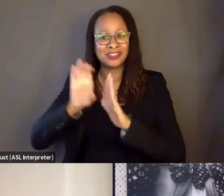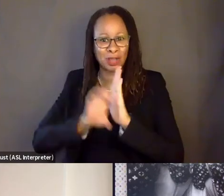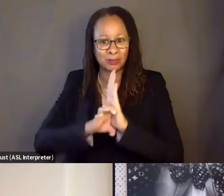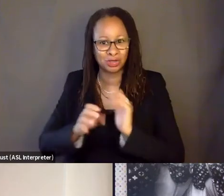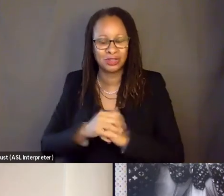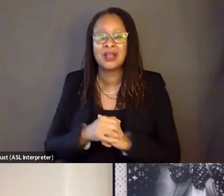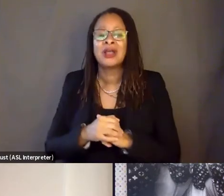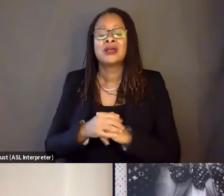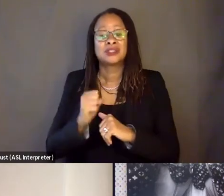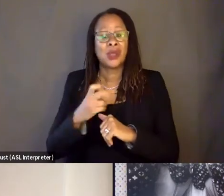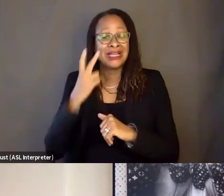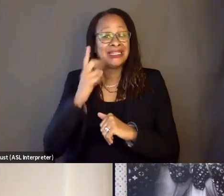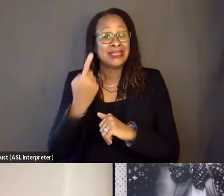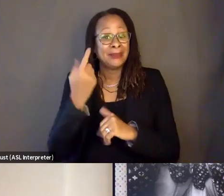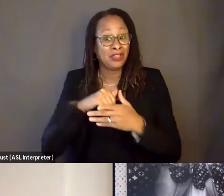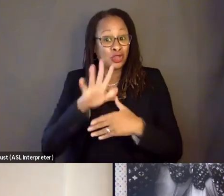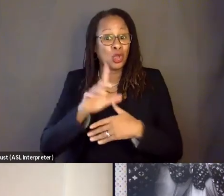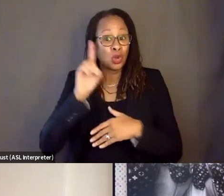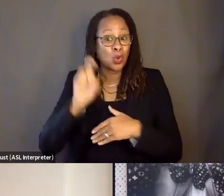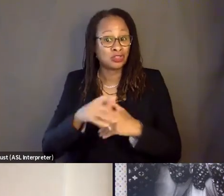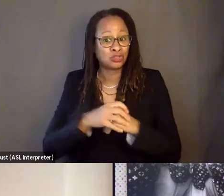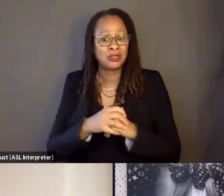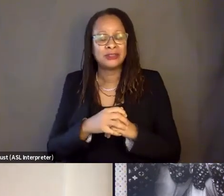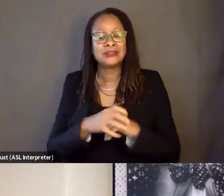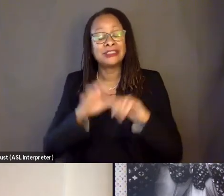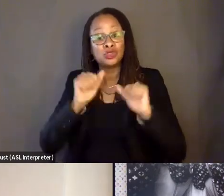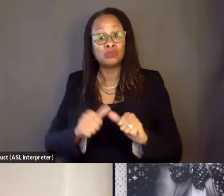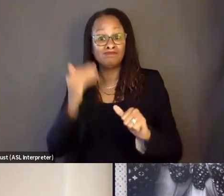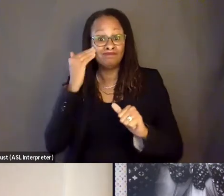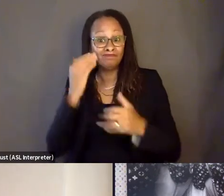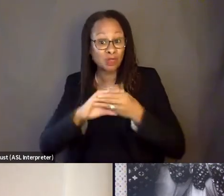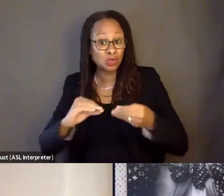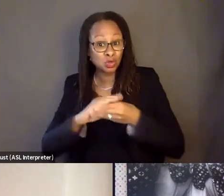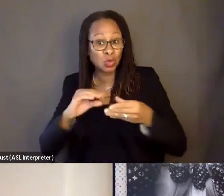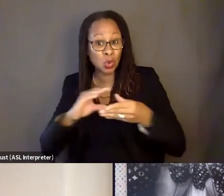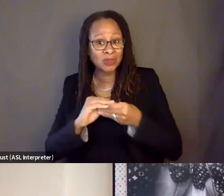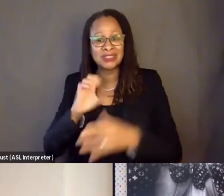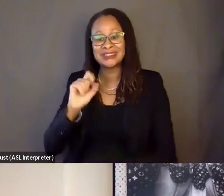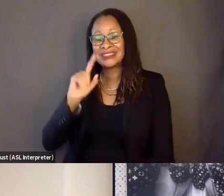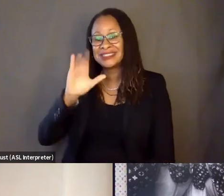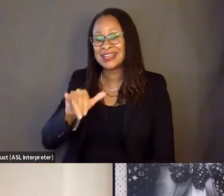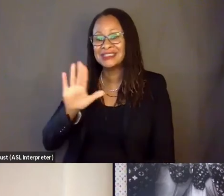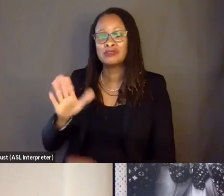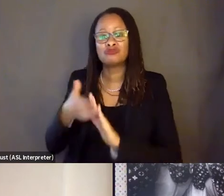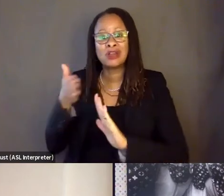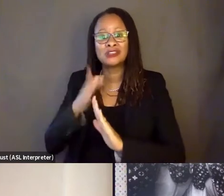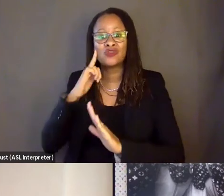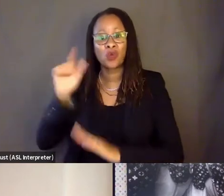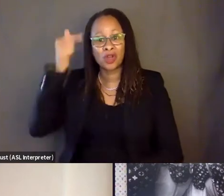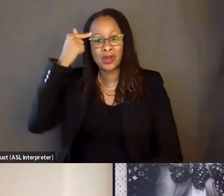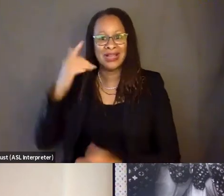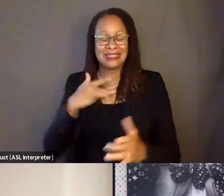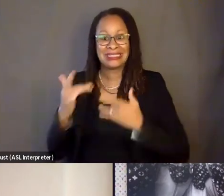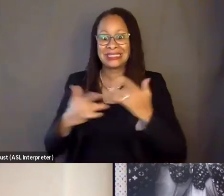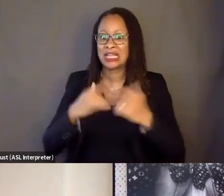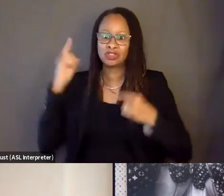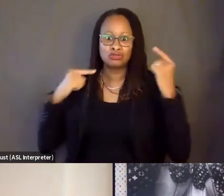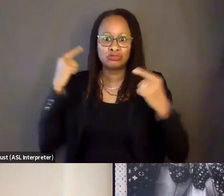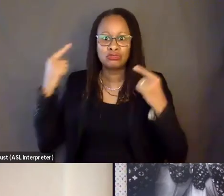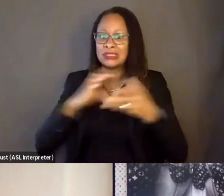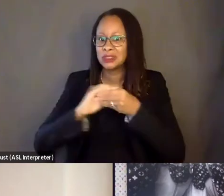your question, which was, you know, you could tell the story, say, of Stacey's race, right, like for governor. And it's an exciting, crazy